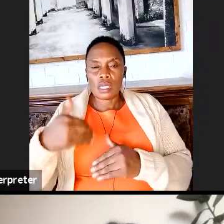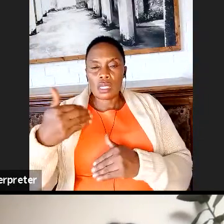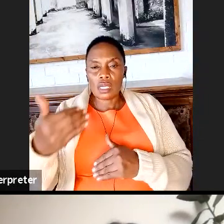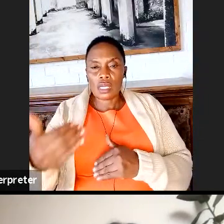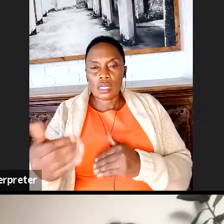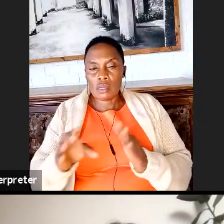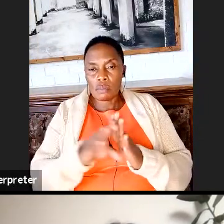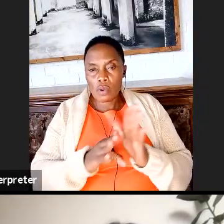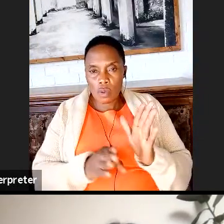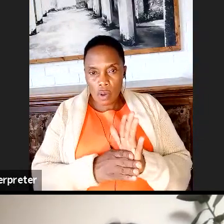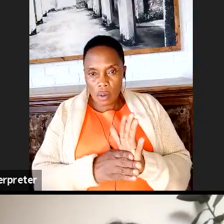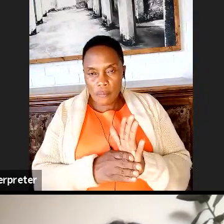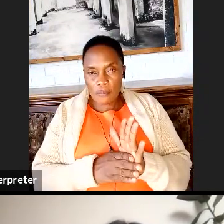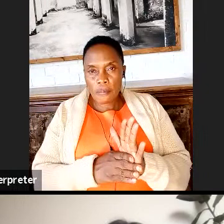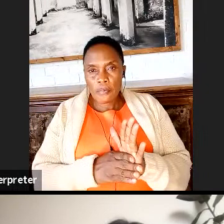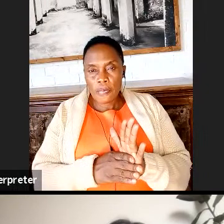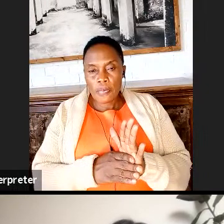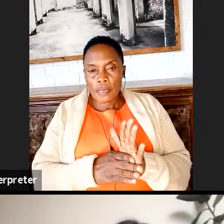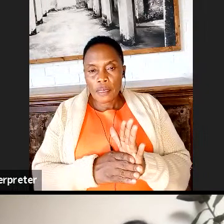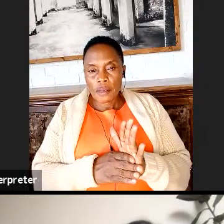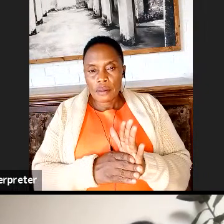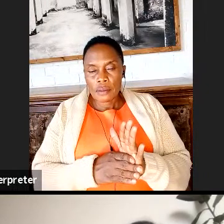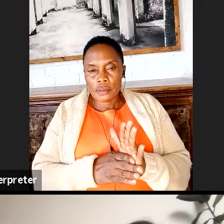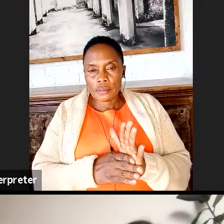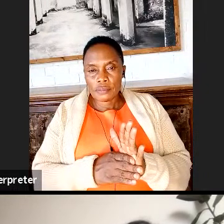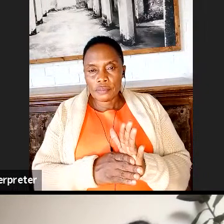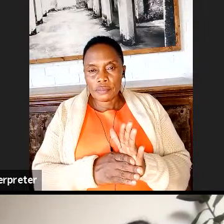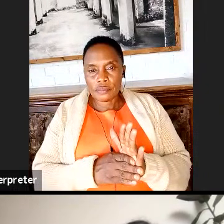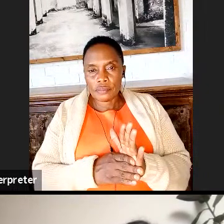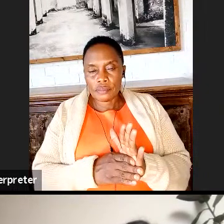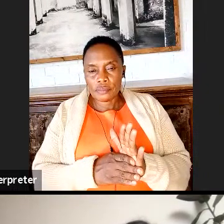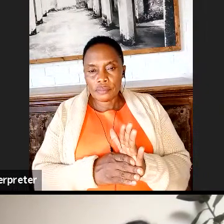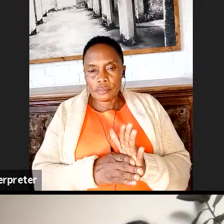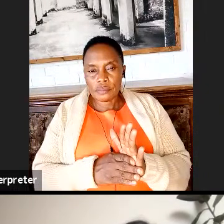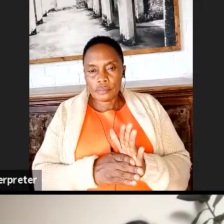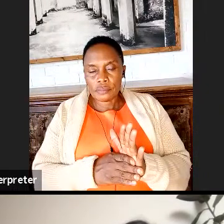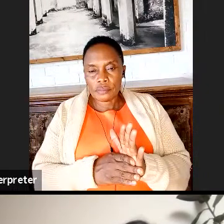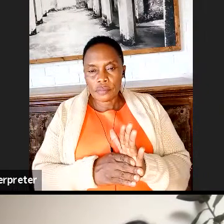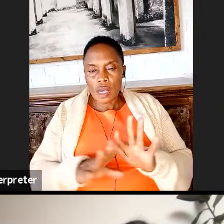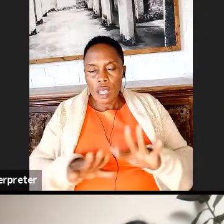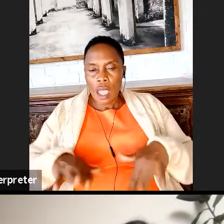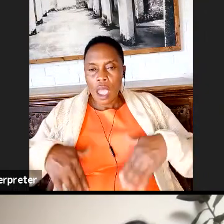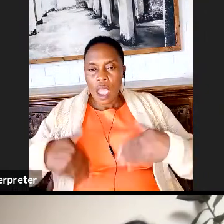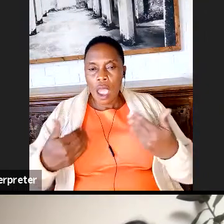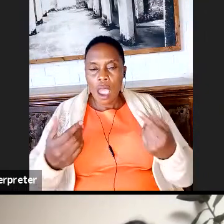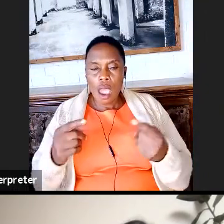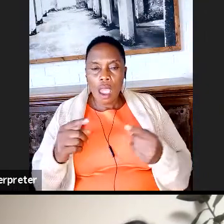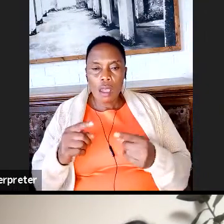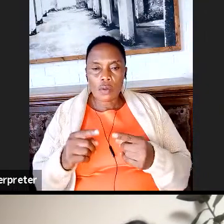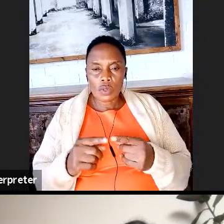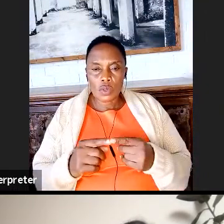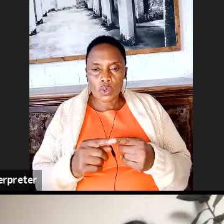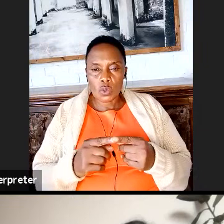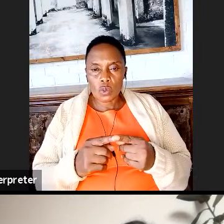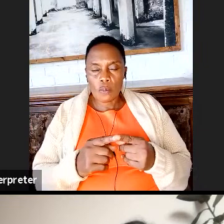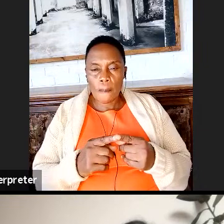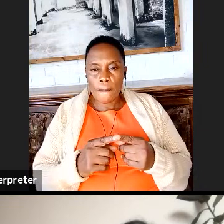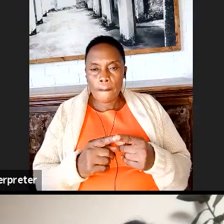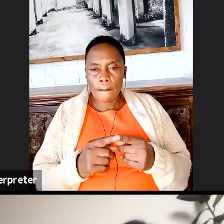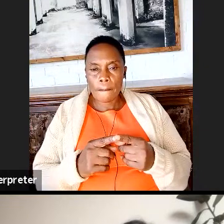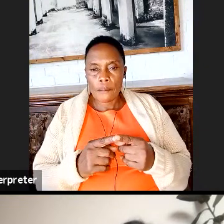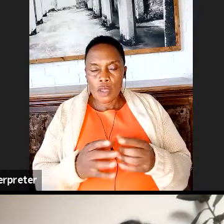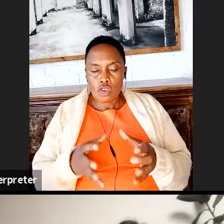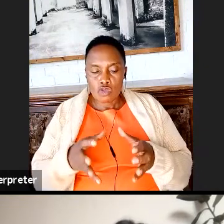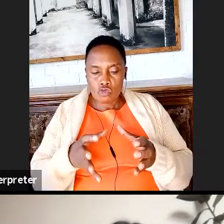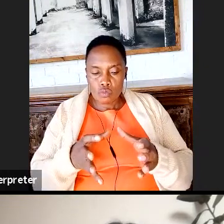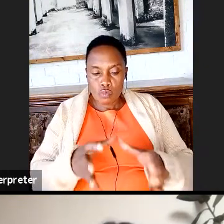and events. To principally, I mean, our major focus is how to really push for a data